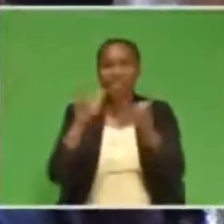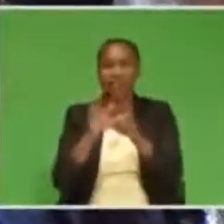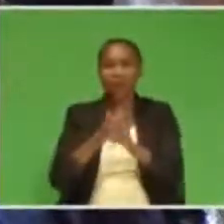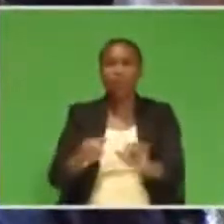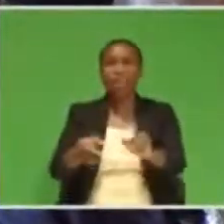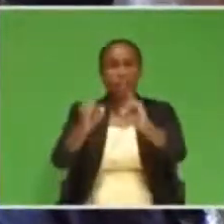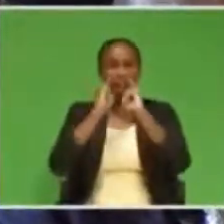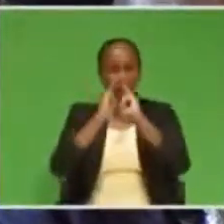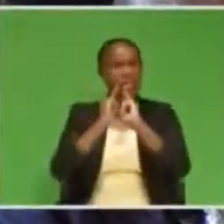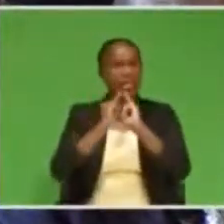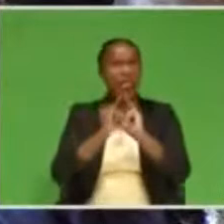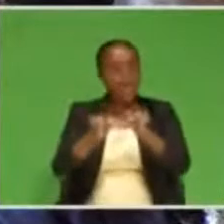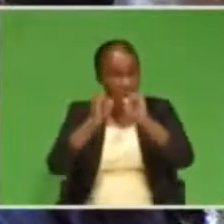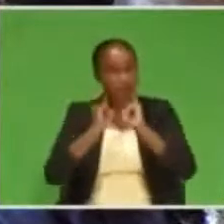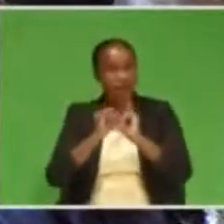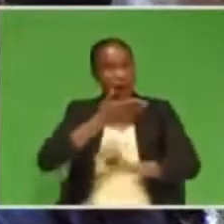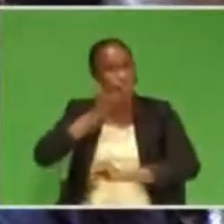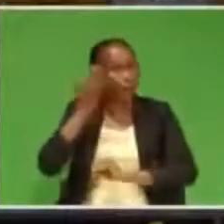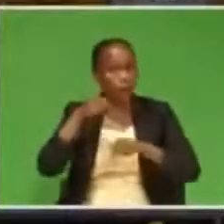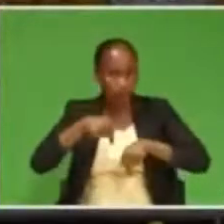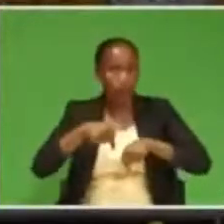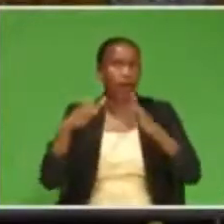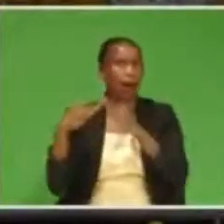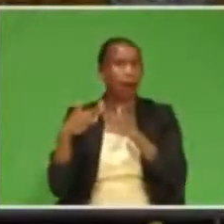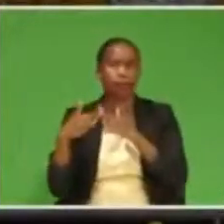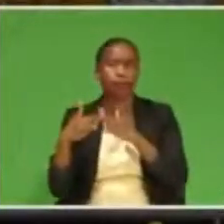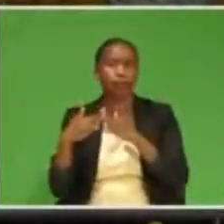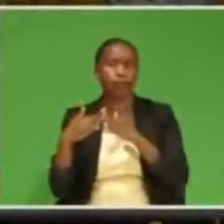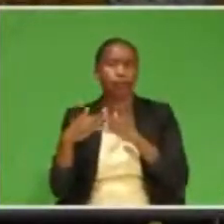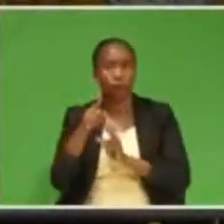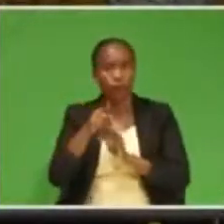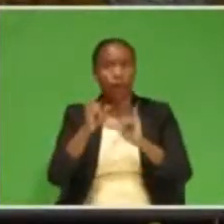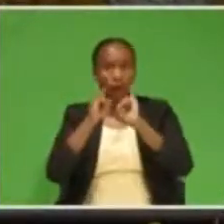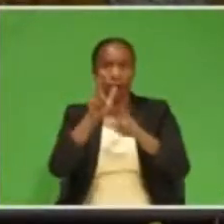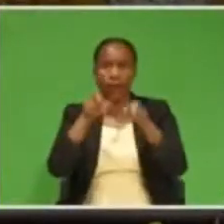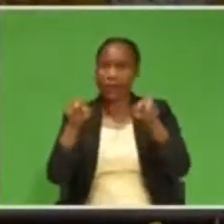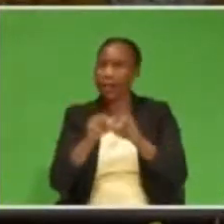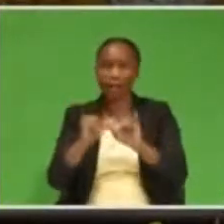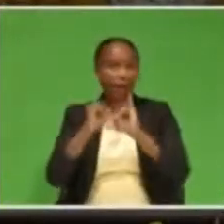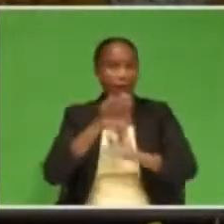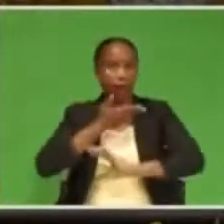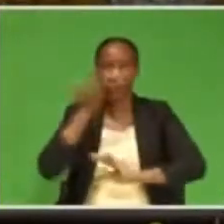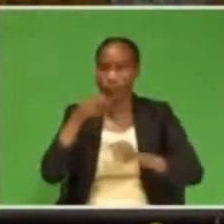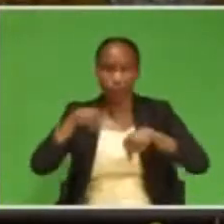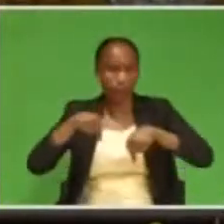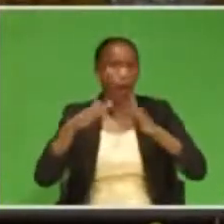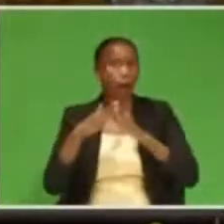security services into the chamber. Thank you. No, honorable member,